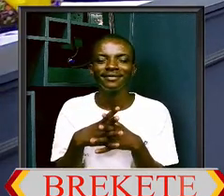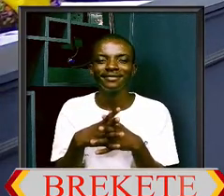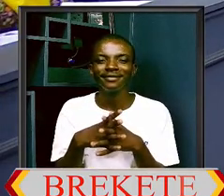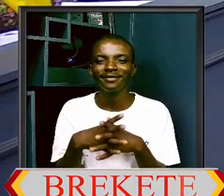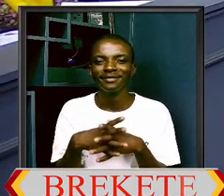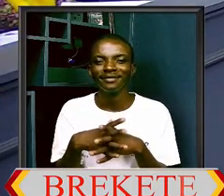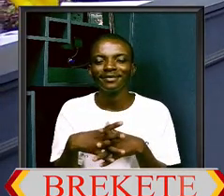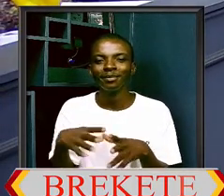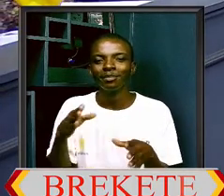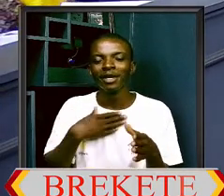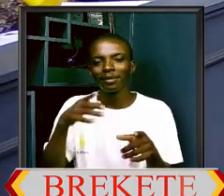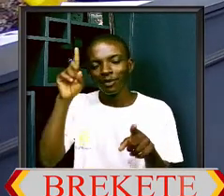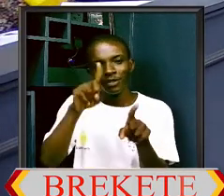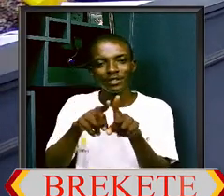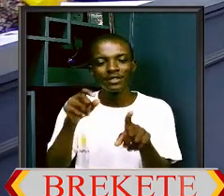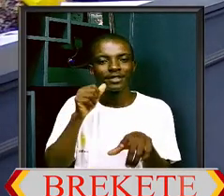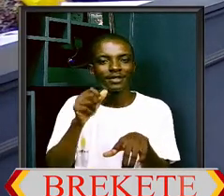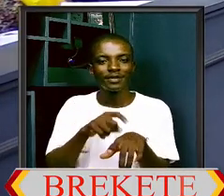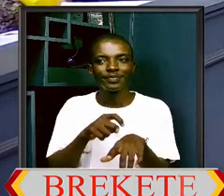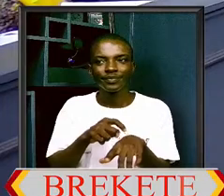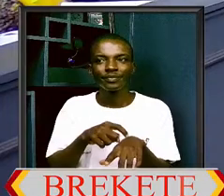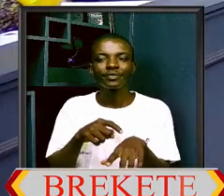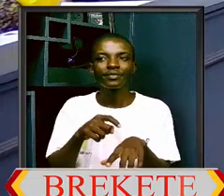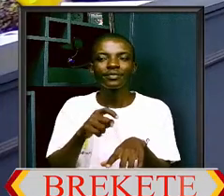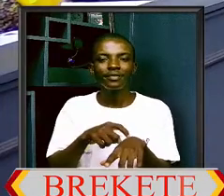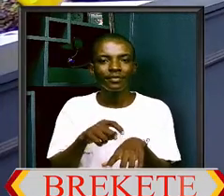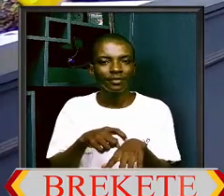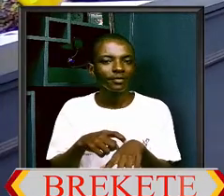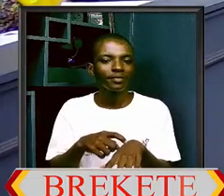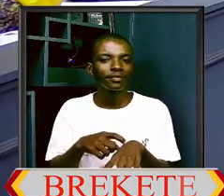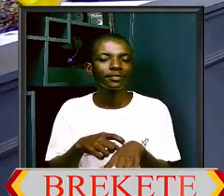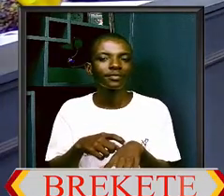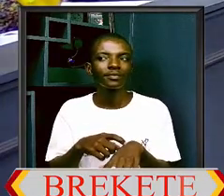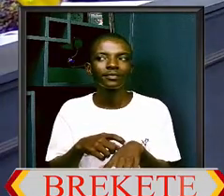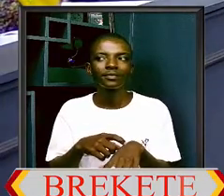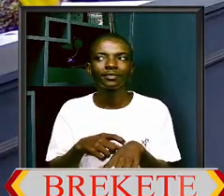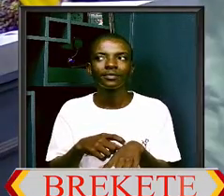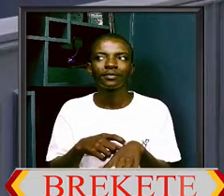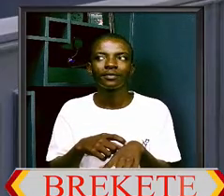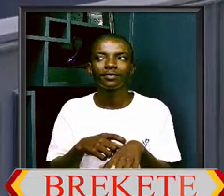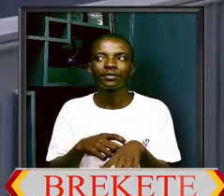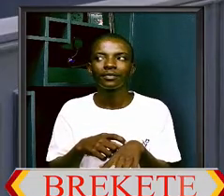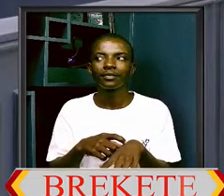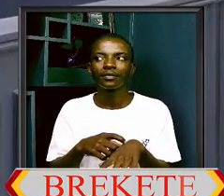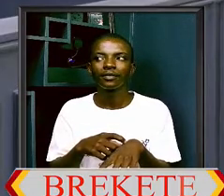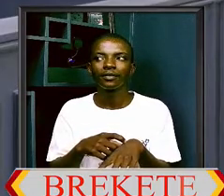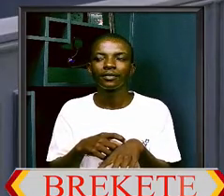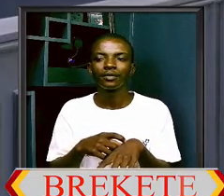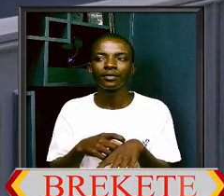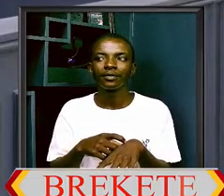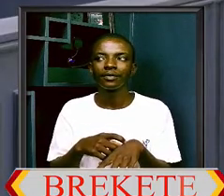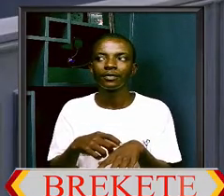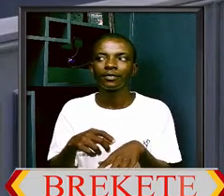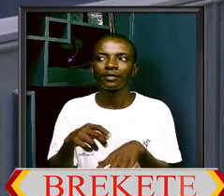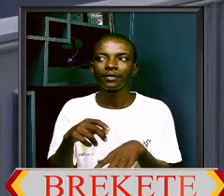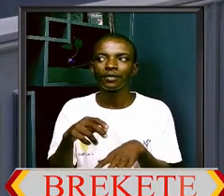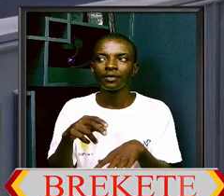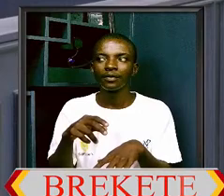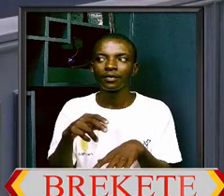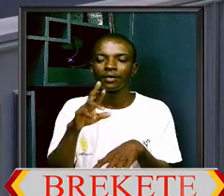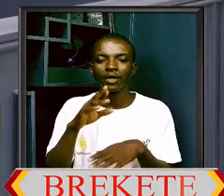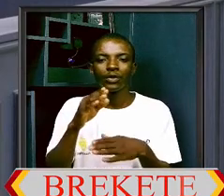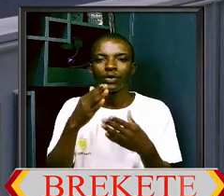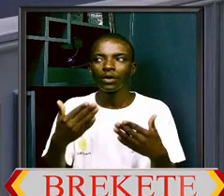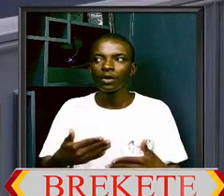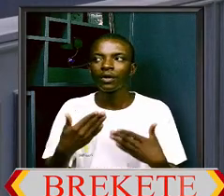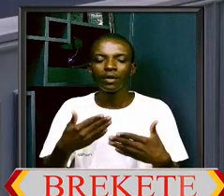naked my brother as my sisters they give us sign sign to do it here finally sir are you happy with this